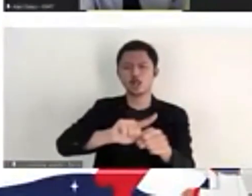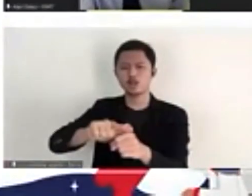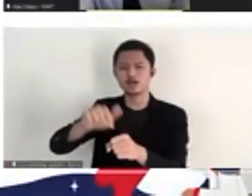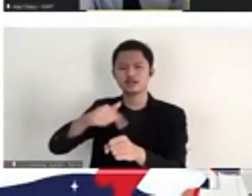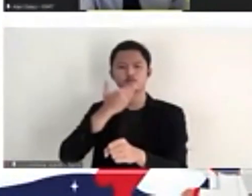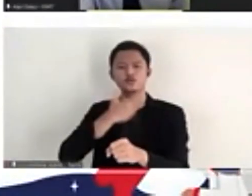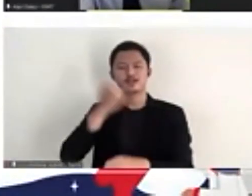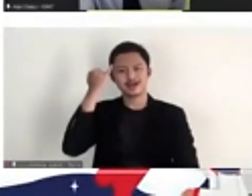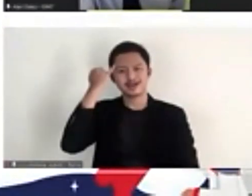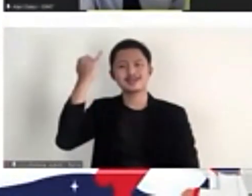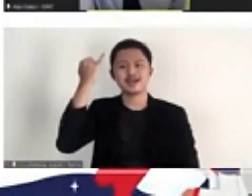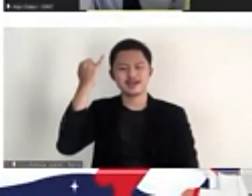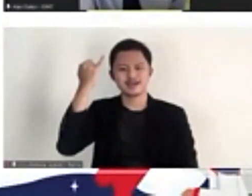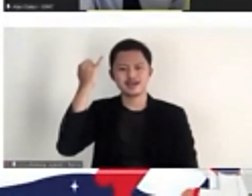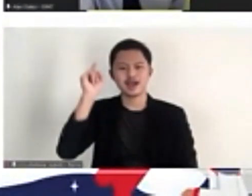and